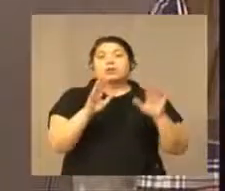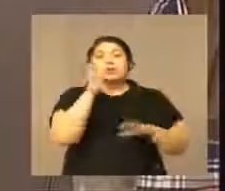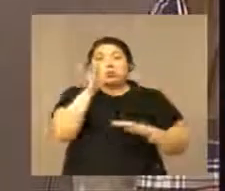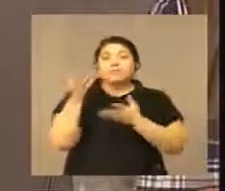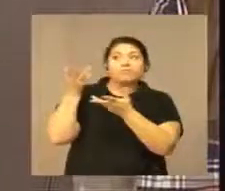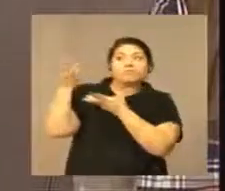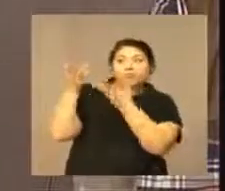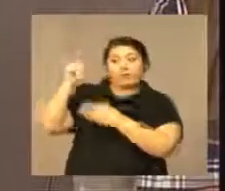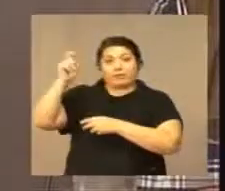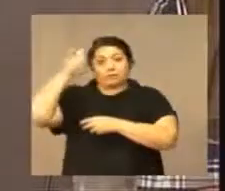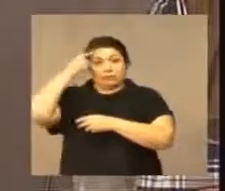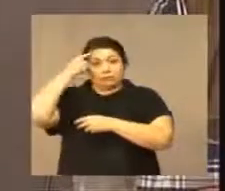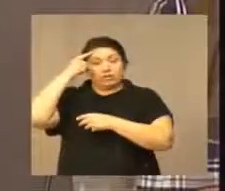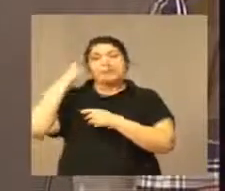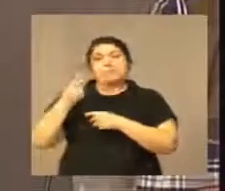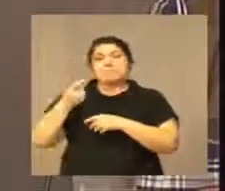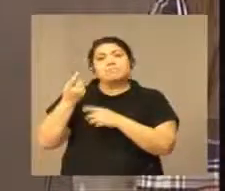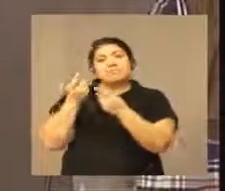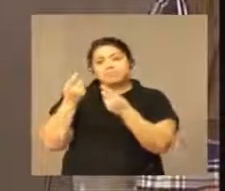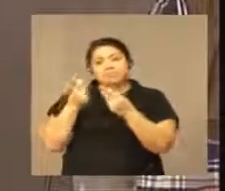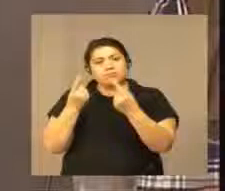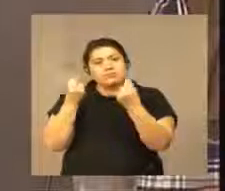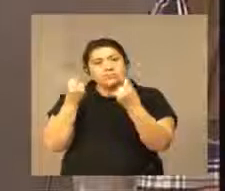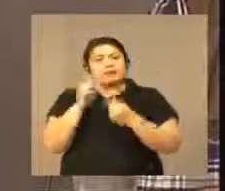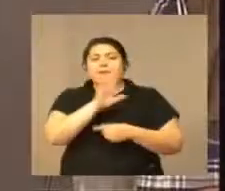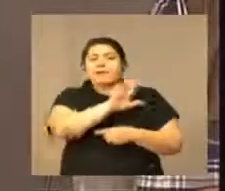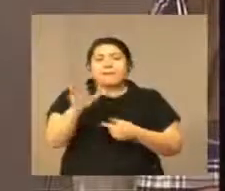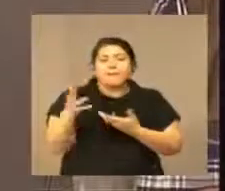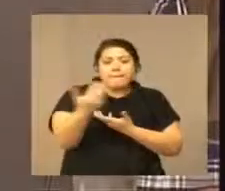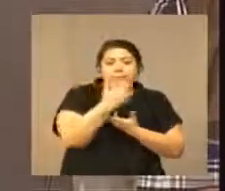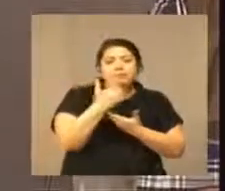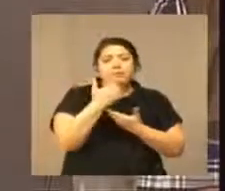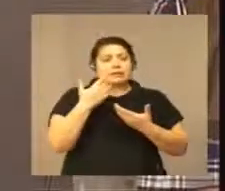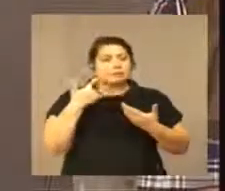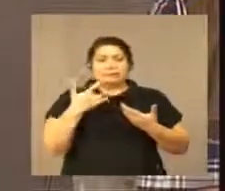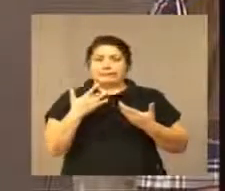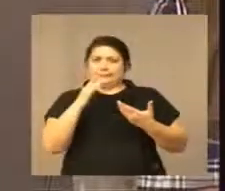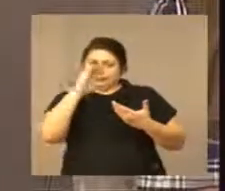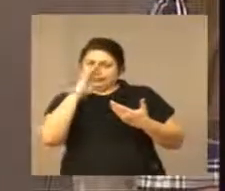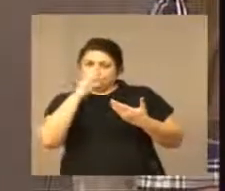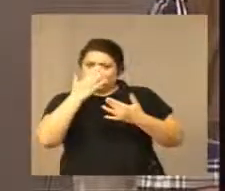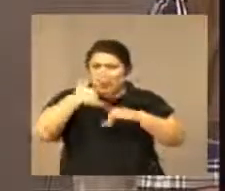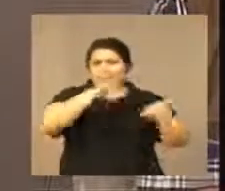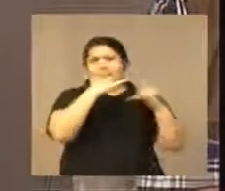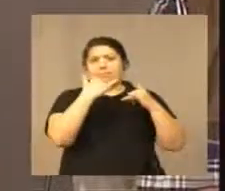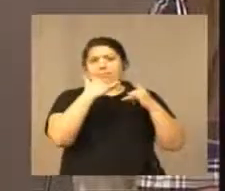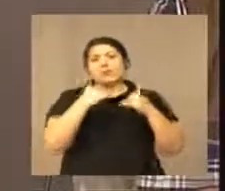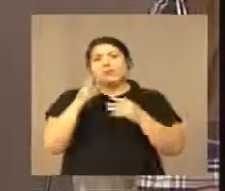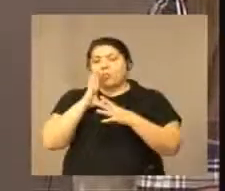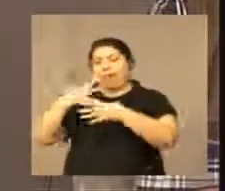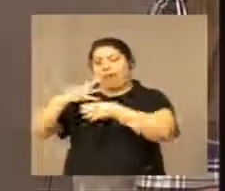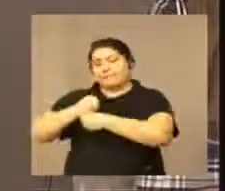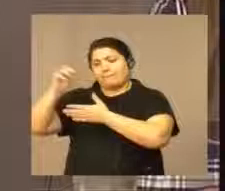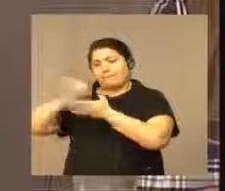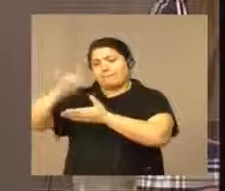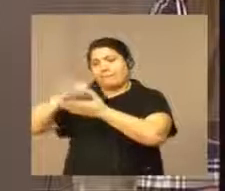minister in developing a What Was Said report that we're looking to release sometime in May